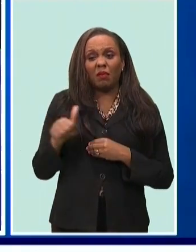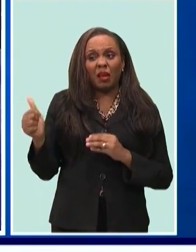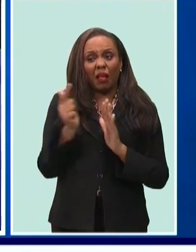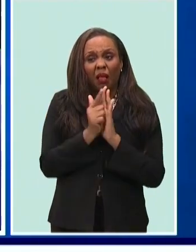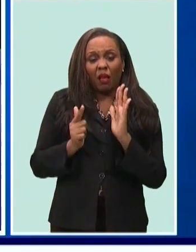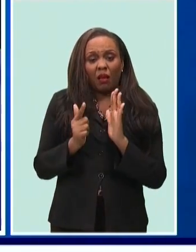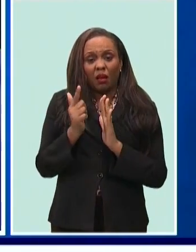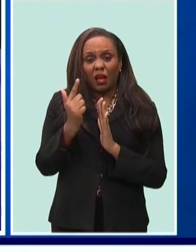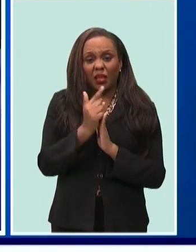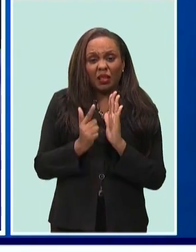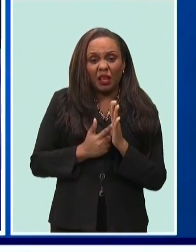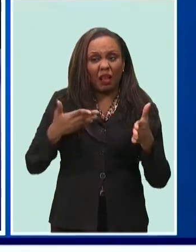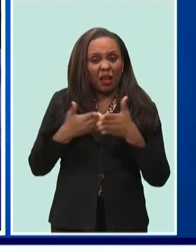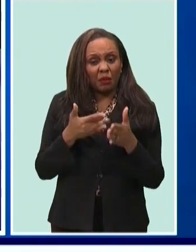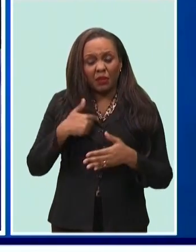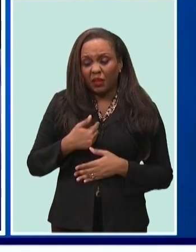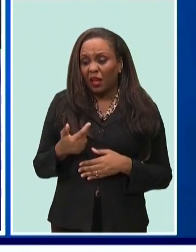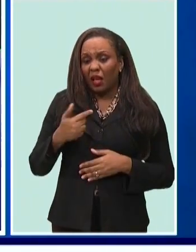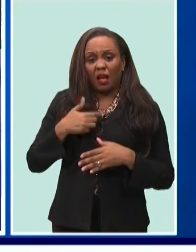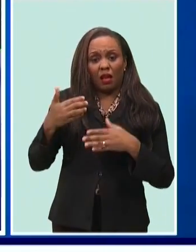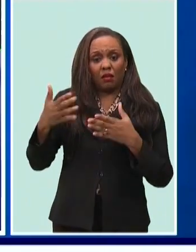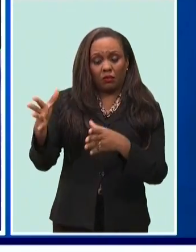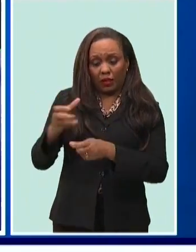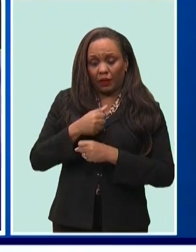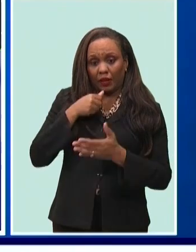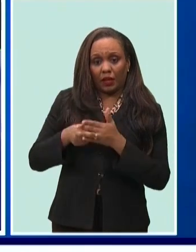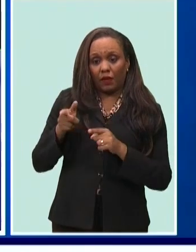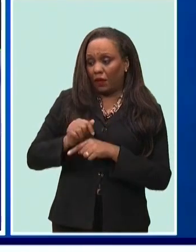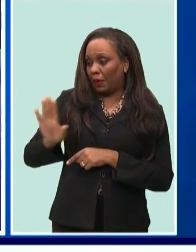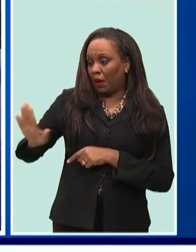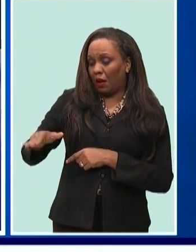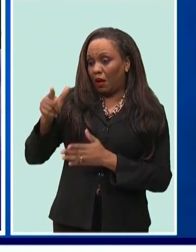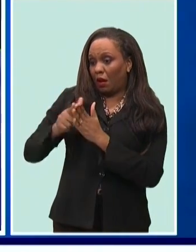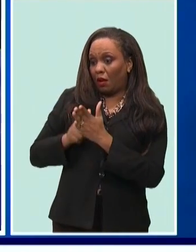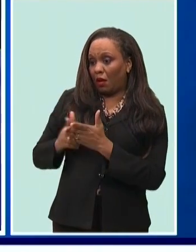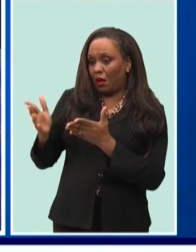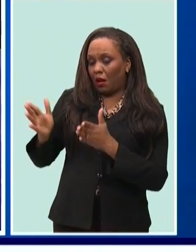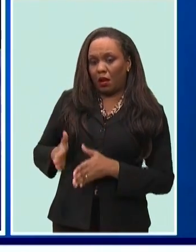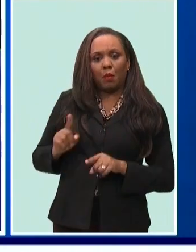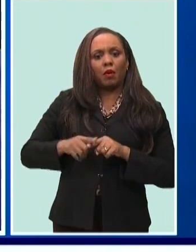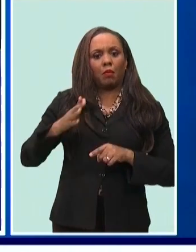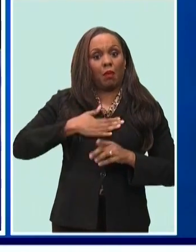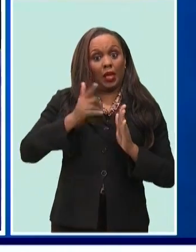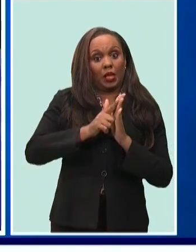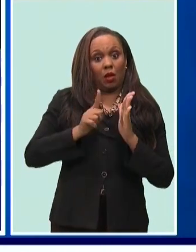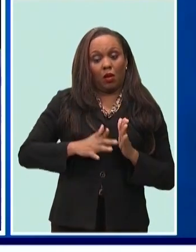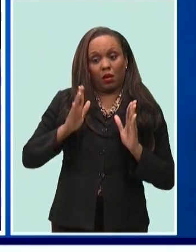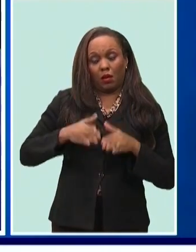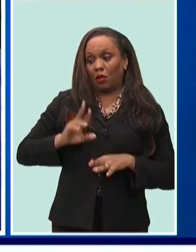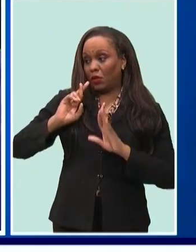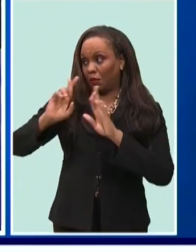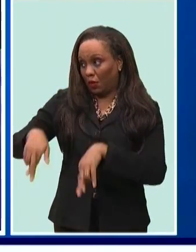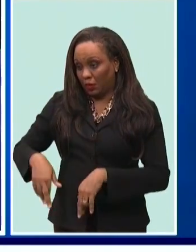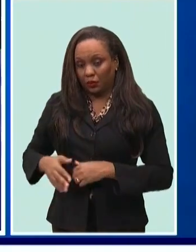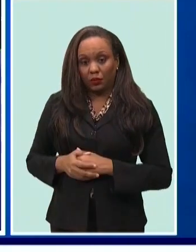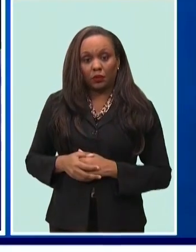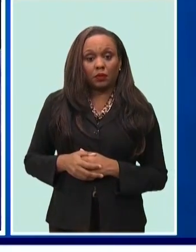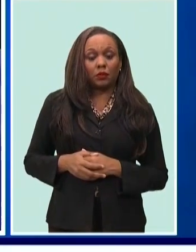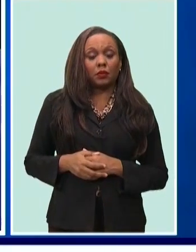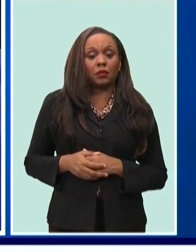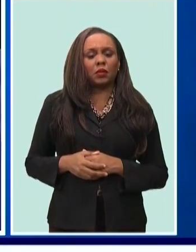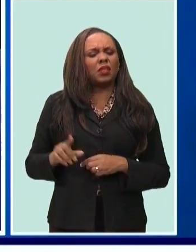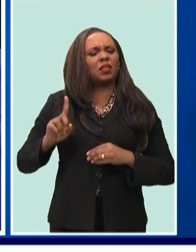did receive a letter from Ms. Smith's lawyer, and my lawyers have responded substantively to the allegations. And the claims